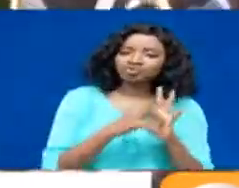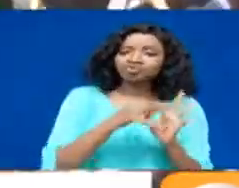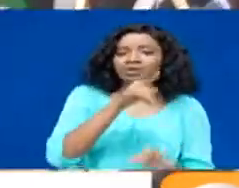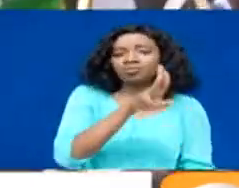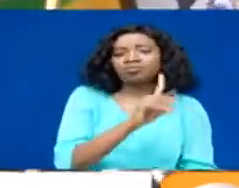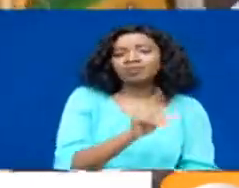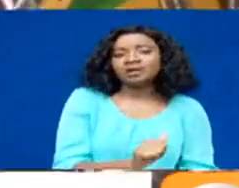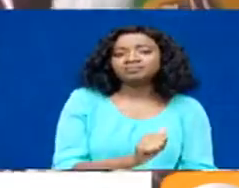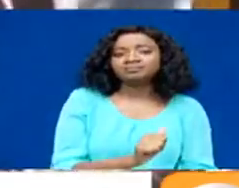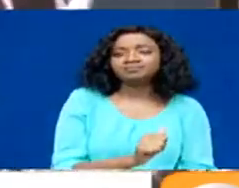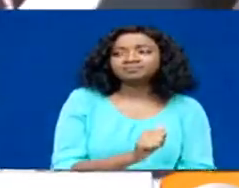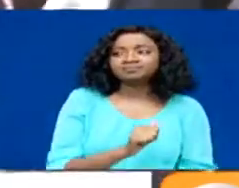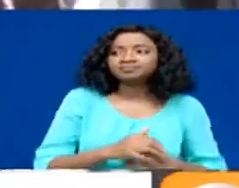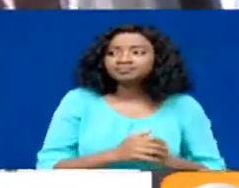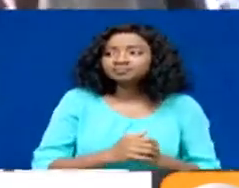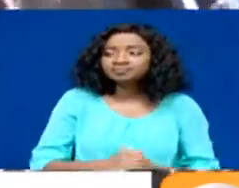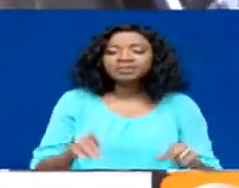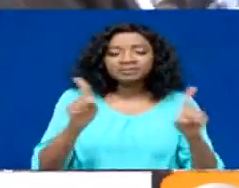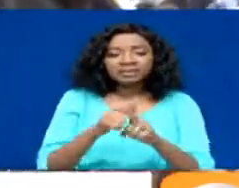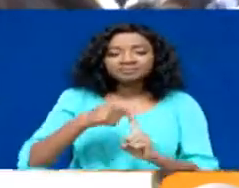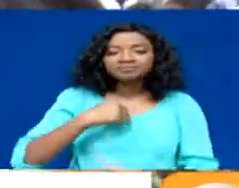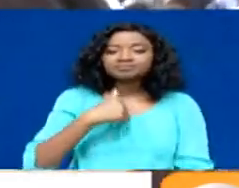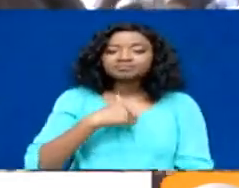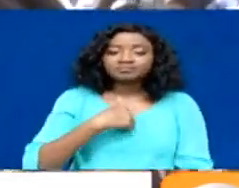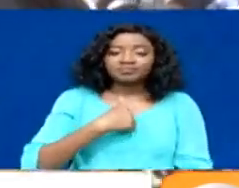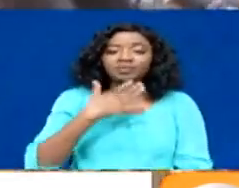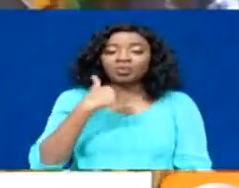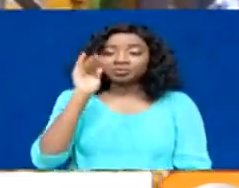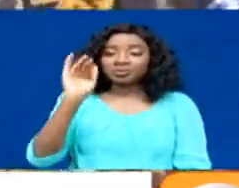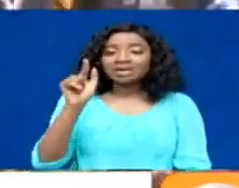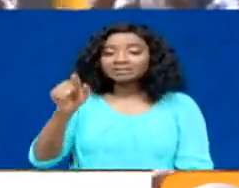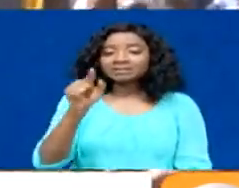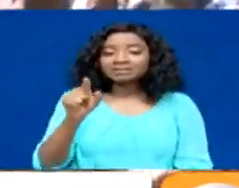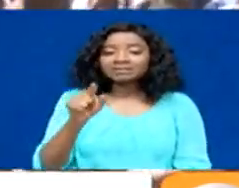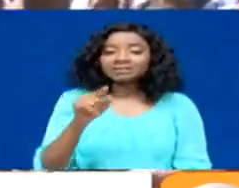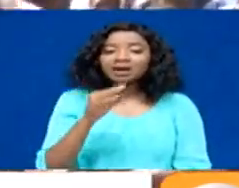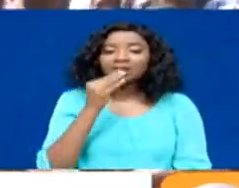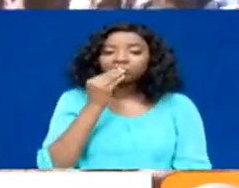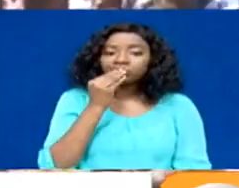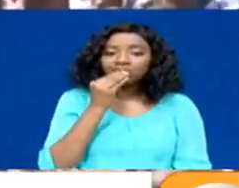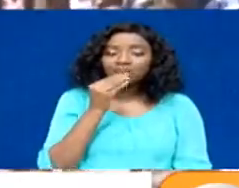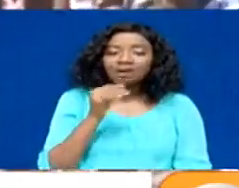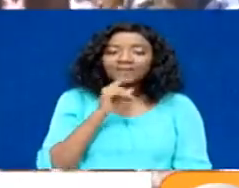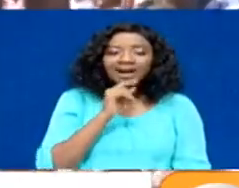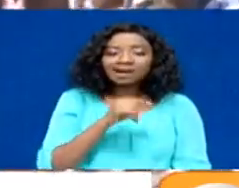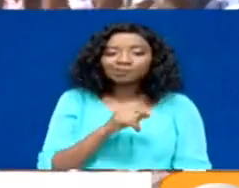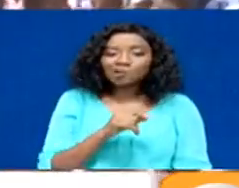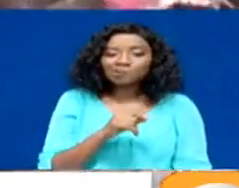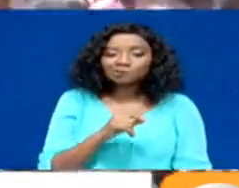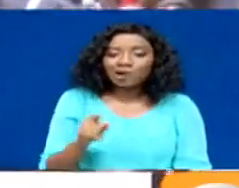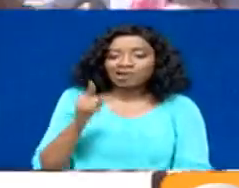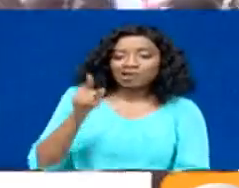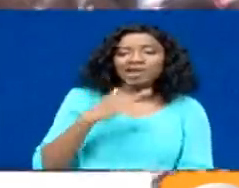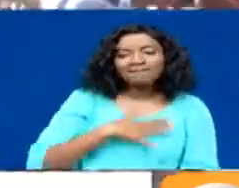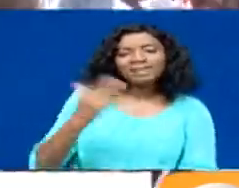coalition. Naomba hata Governor Kiraitu, ambaye ni rafiki yangu, atafute William Ruto, wafanye kazi